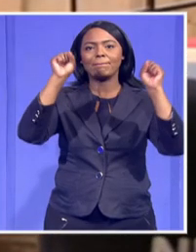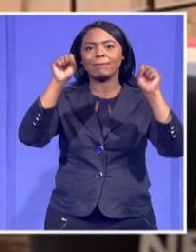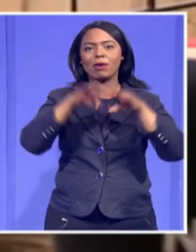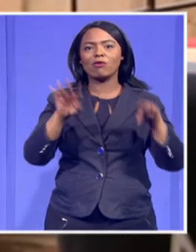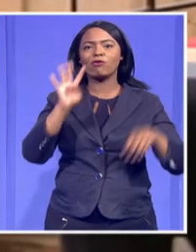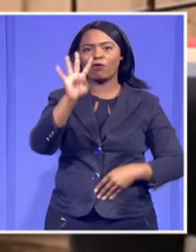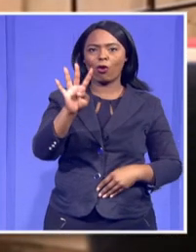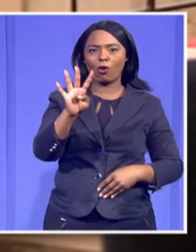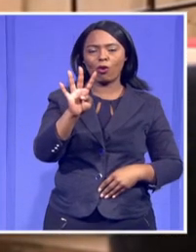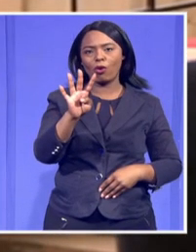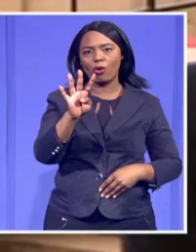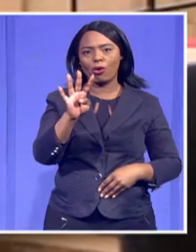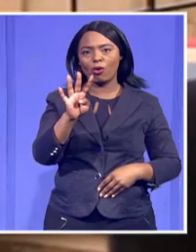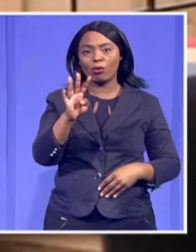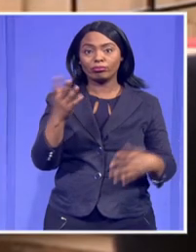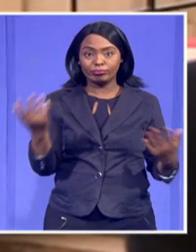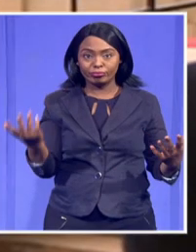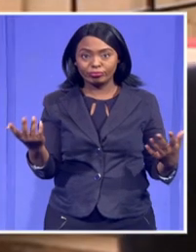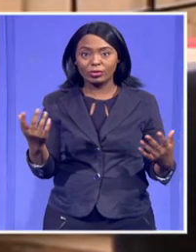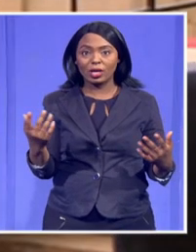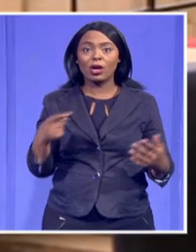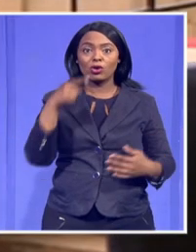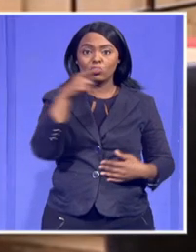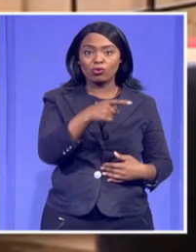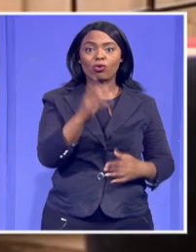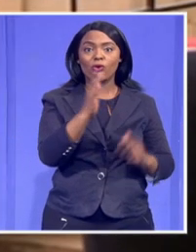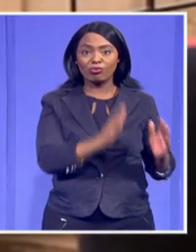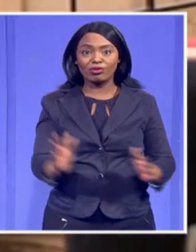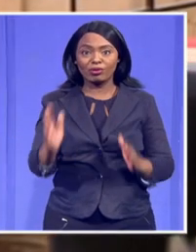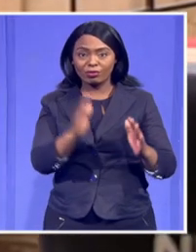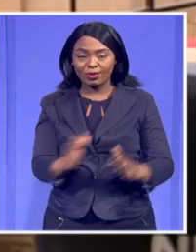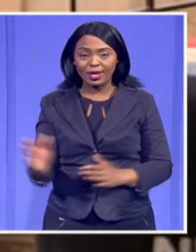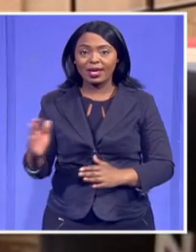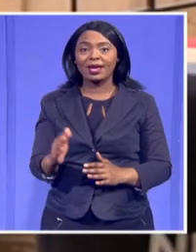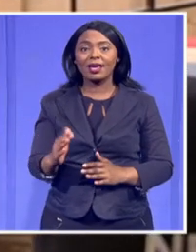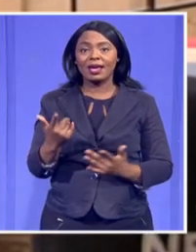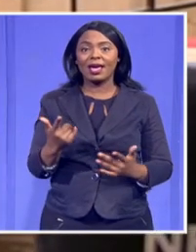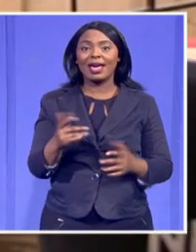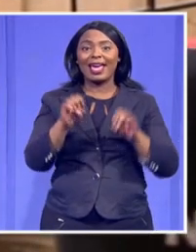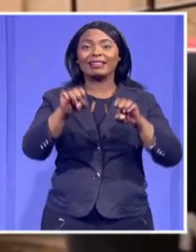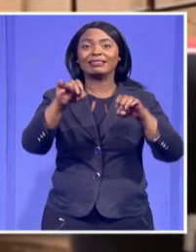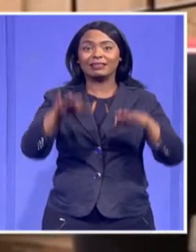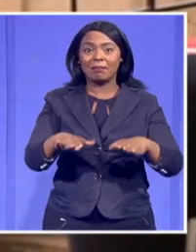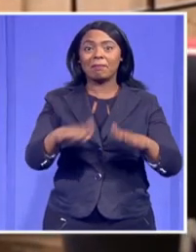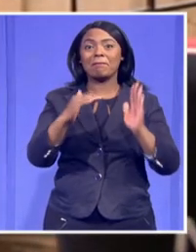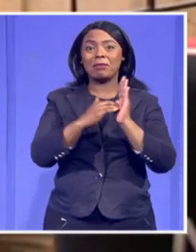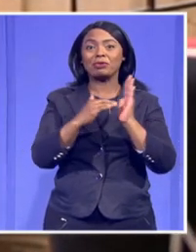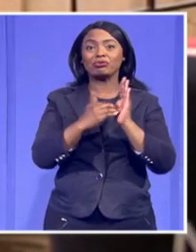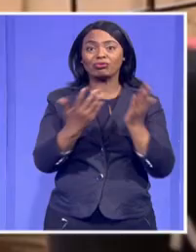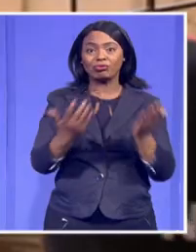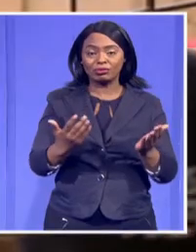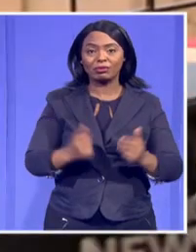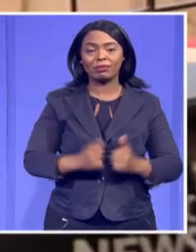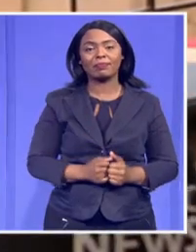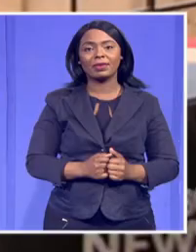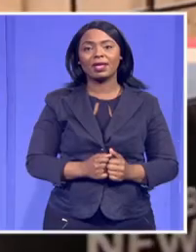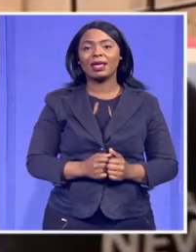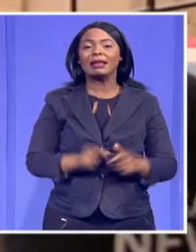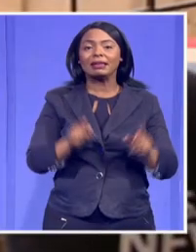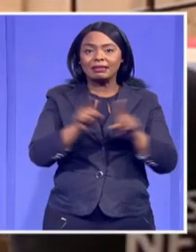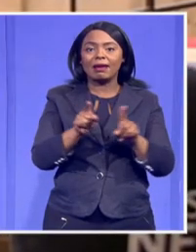shedding at a time where you are preparing for matric exams and also perhaps